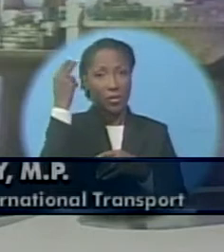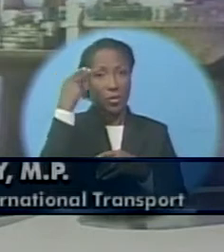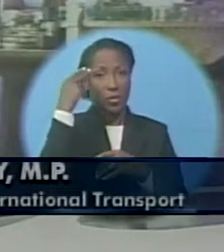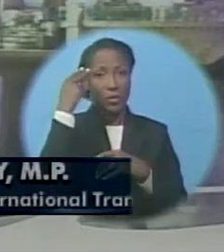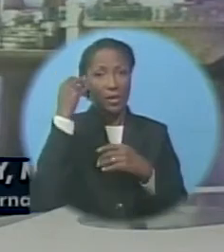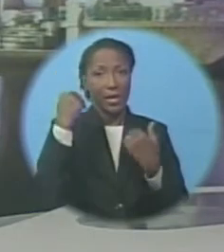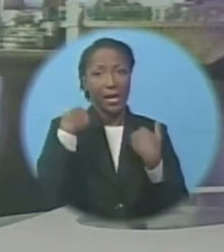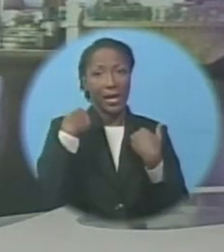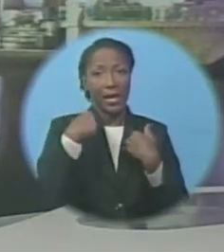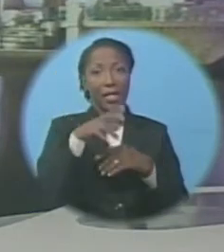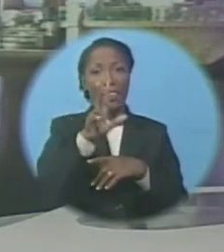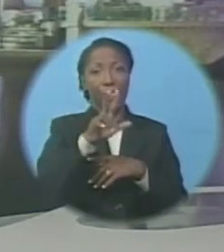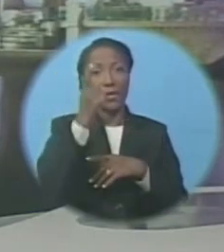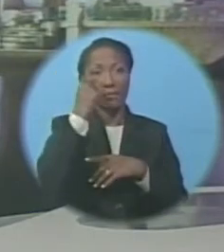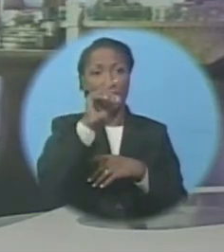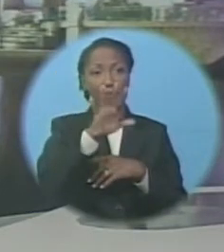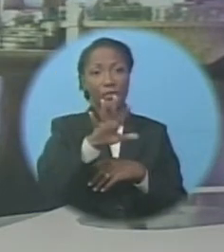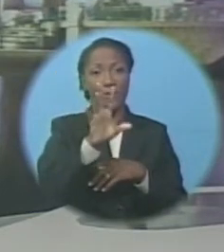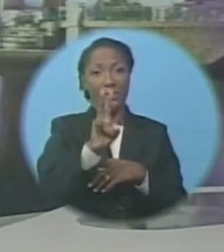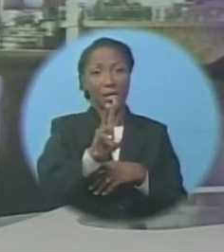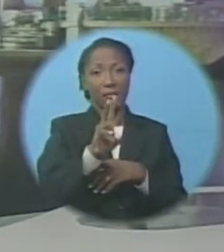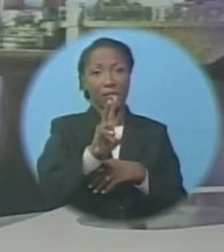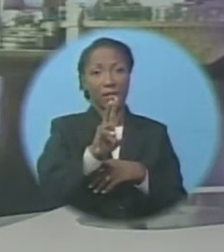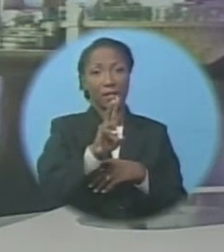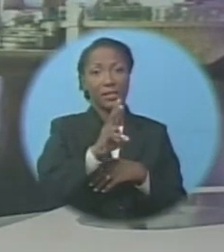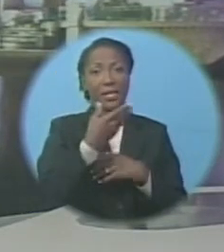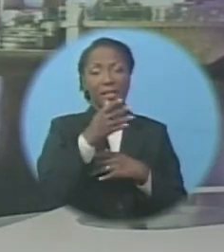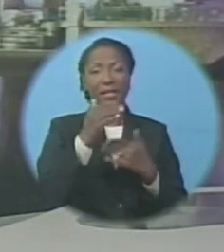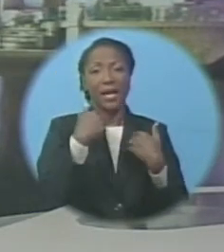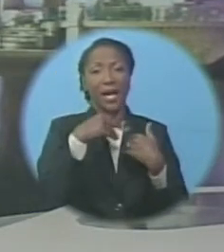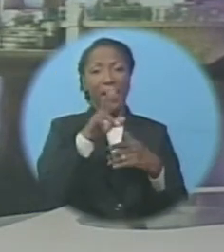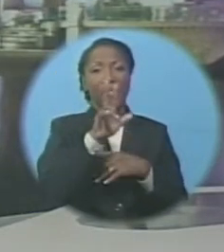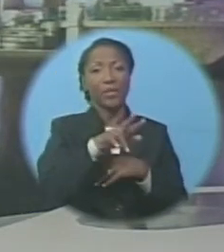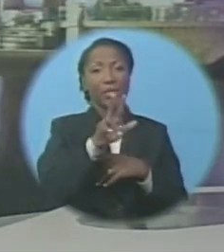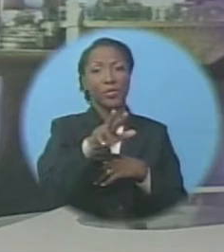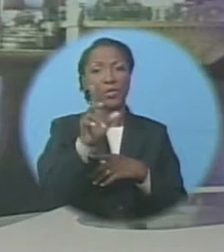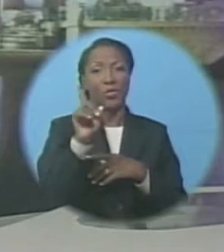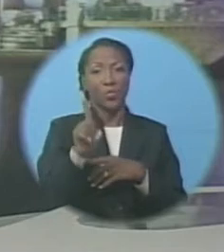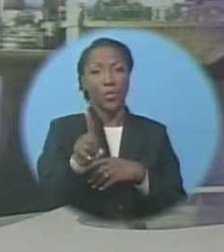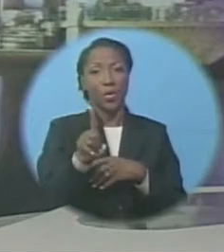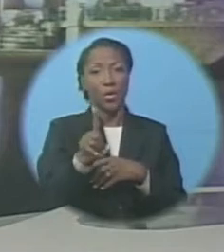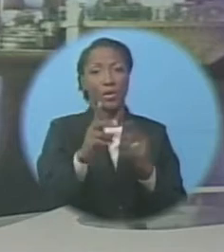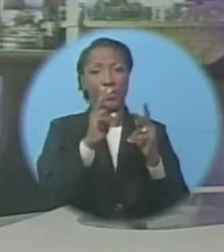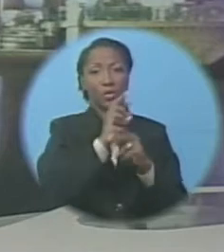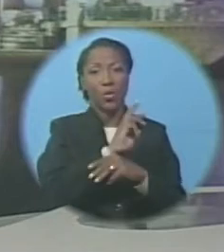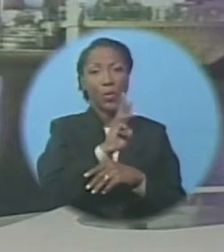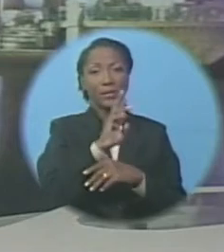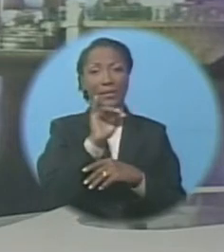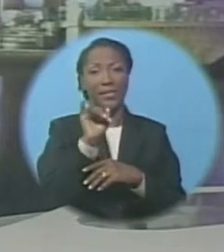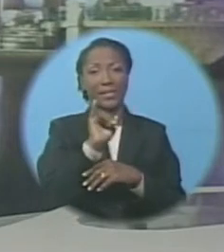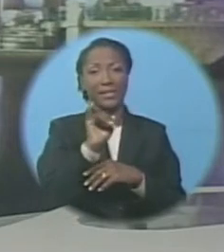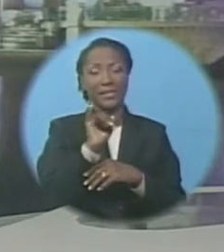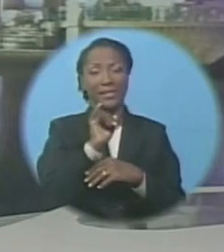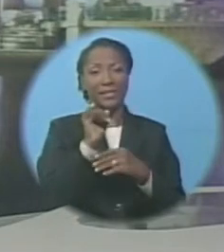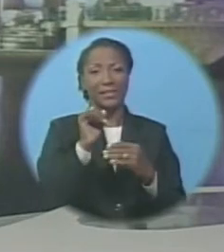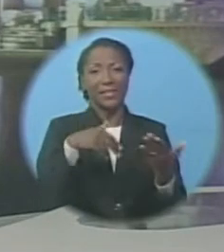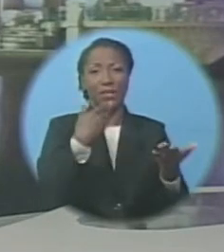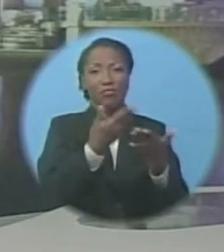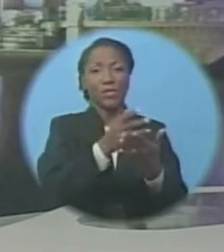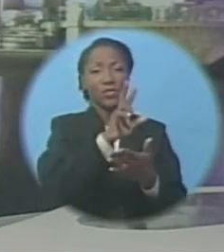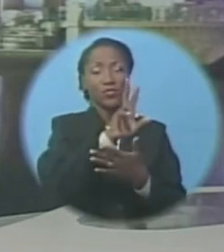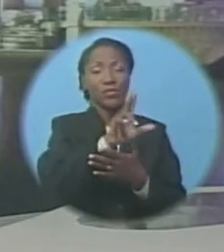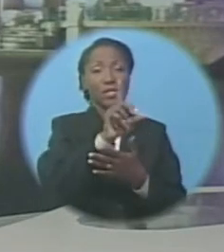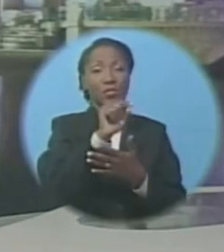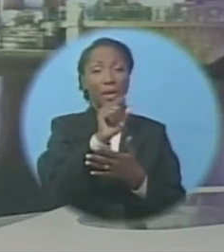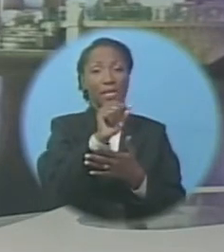taking 3 for 57. Now, chasing 331 for victory, the West Indies reached 329 off